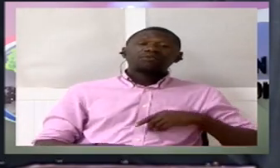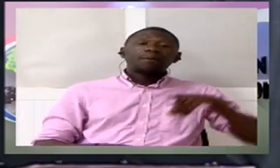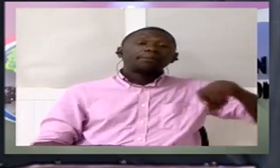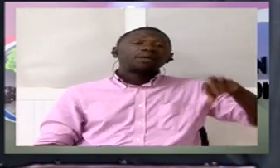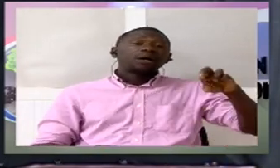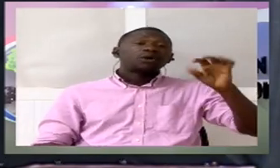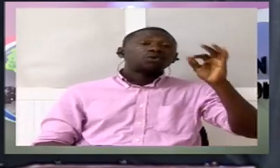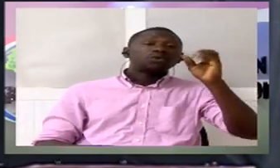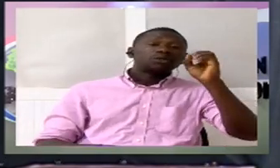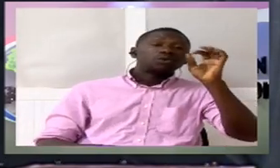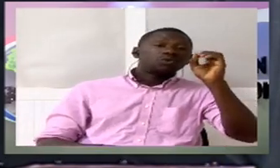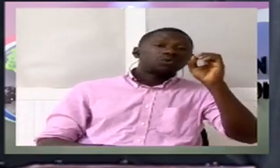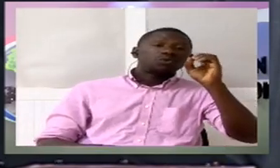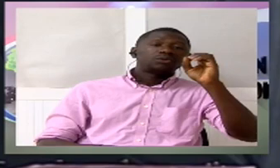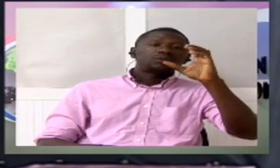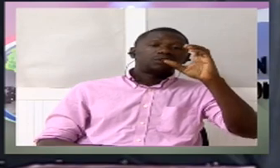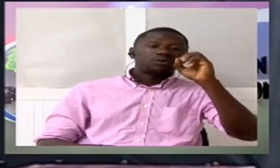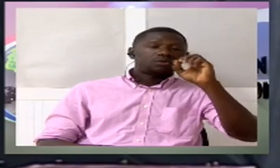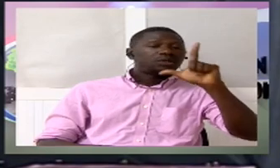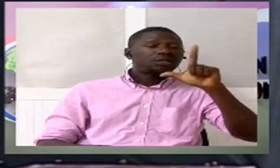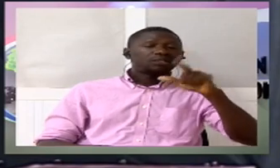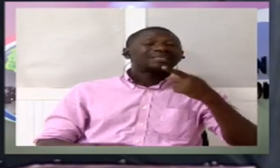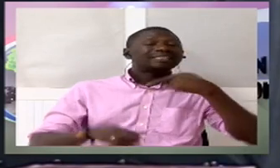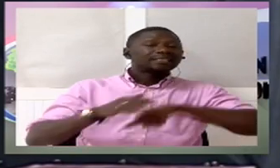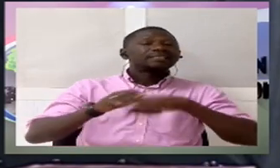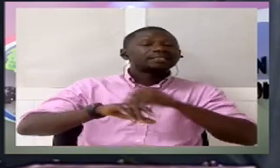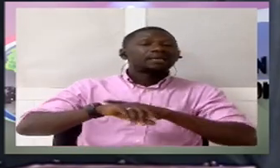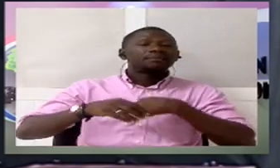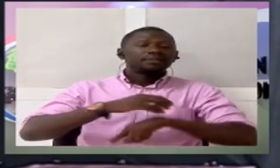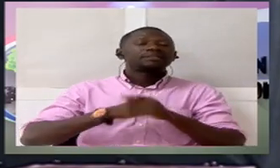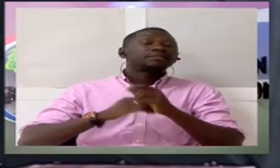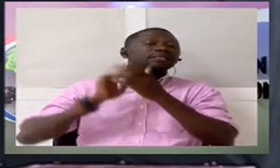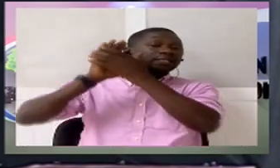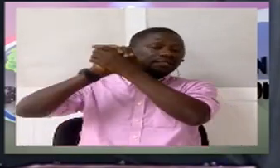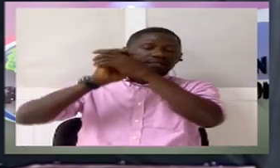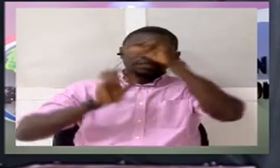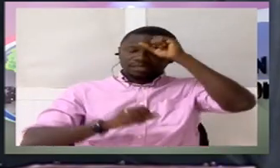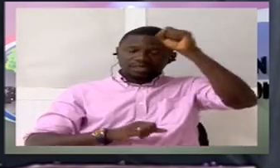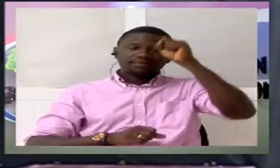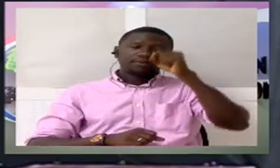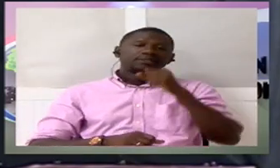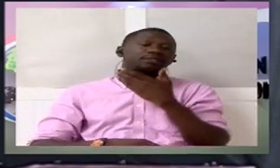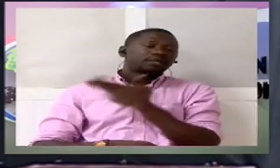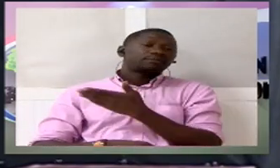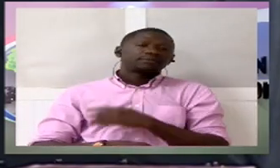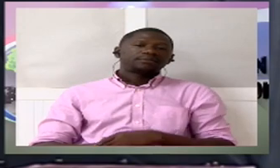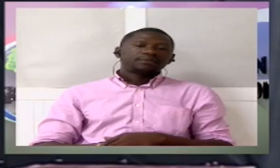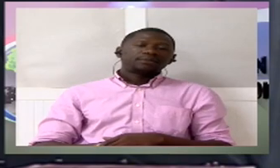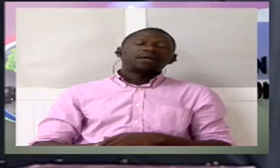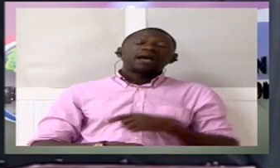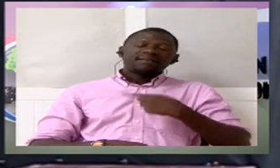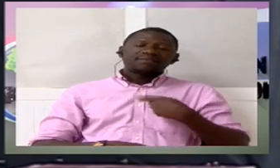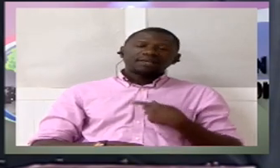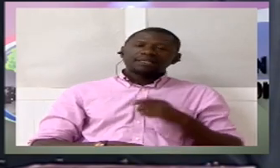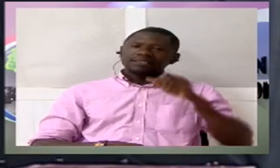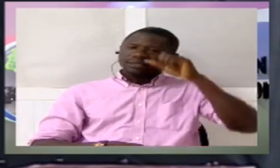at Gaddafi's time. Gaddafi fawonata na muta ka adopt koma dingo. Eventually Gaddafi adopted him as a son.